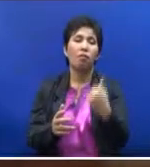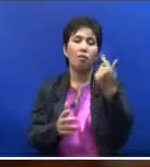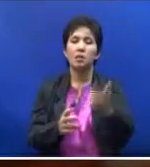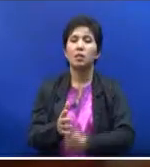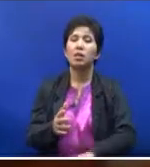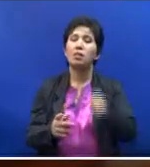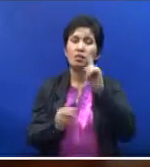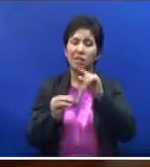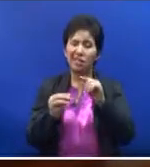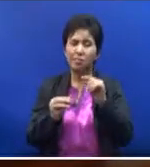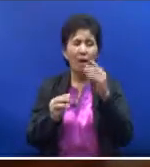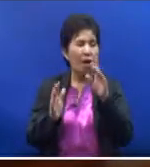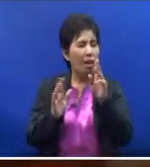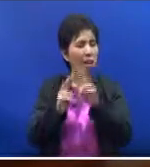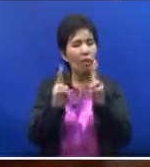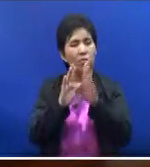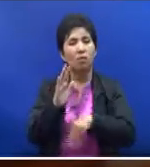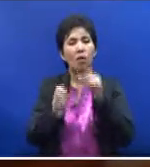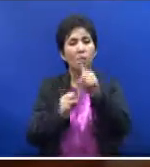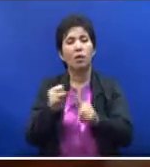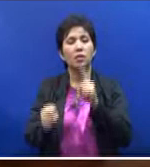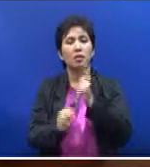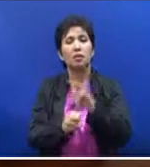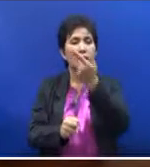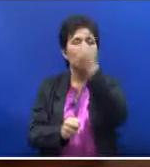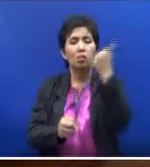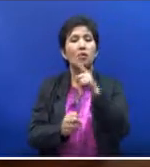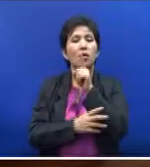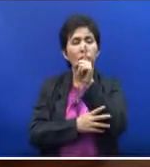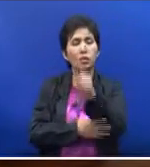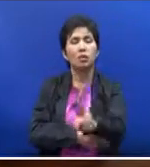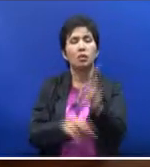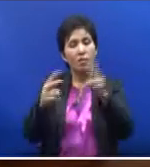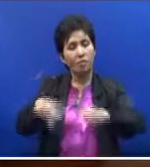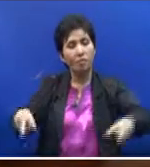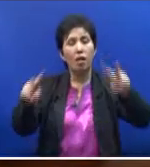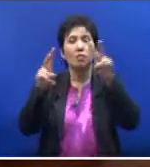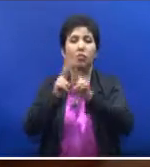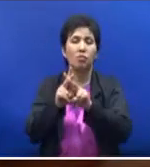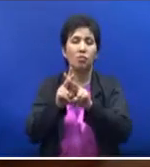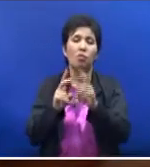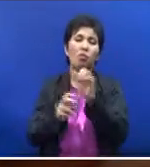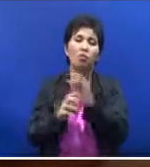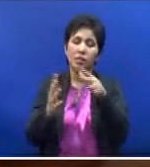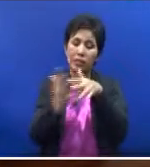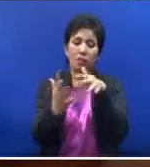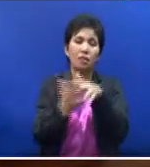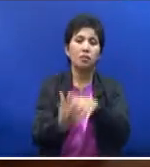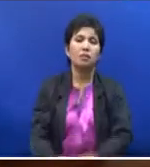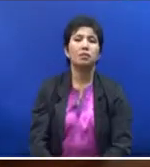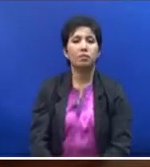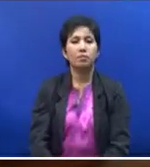at least about 1 year. Okay, because this is to ensure the validity of the study.